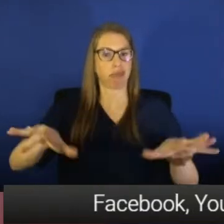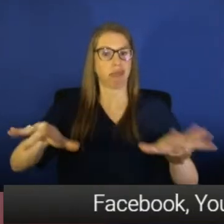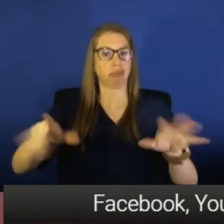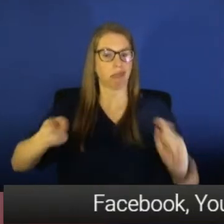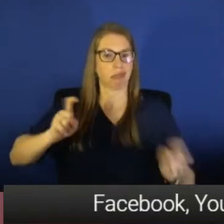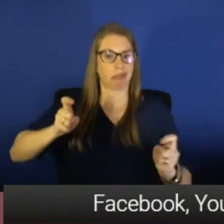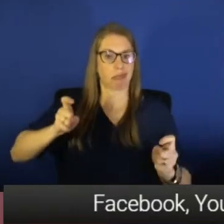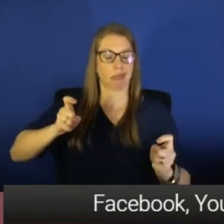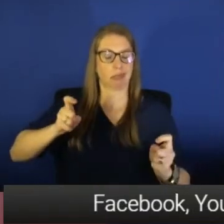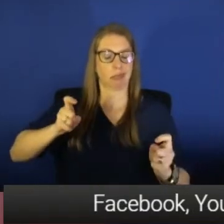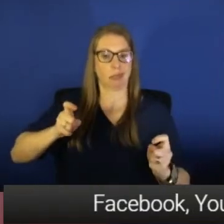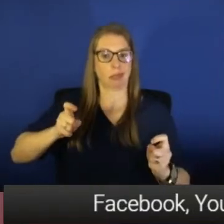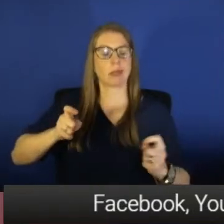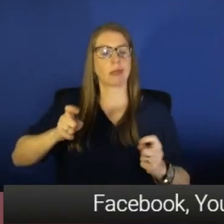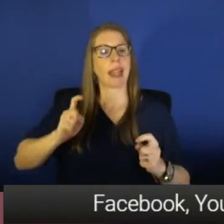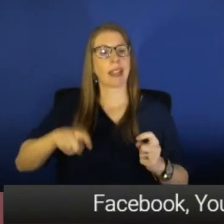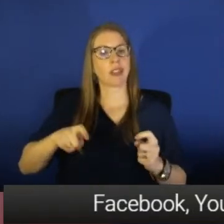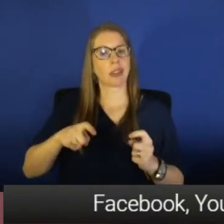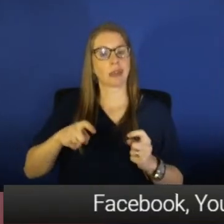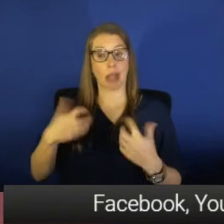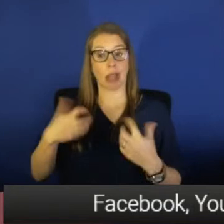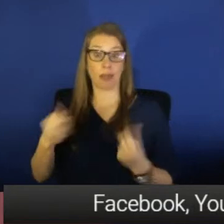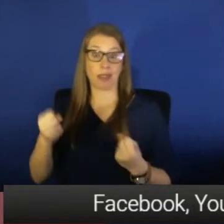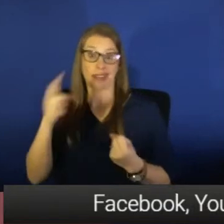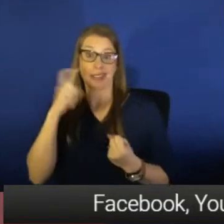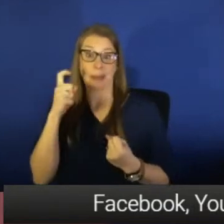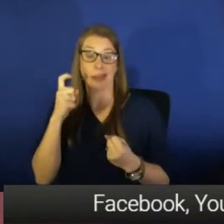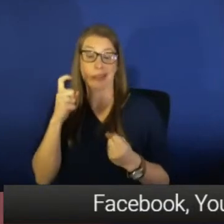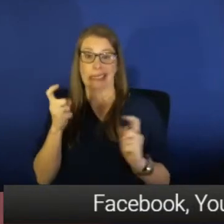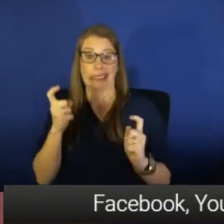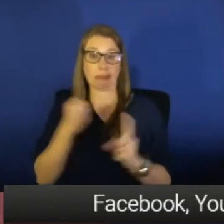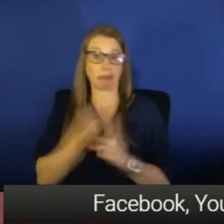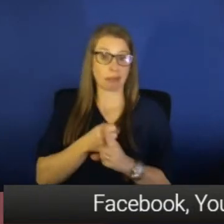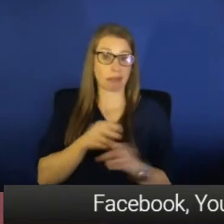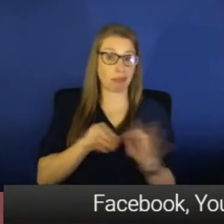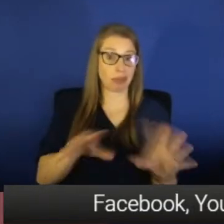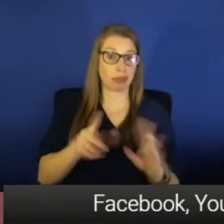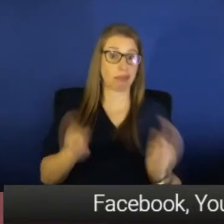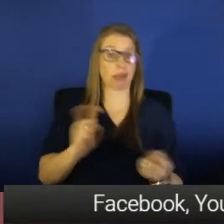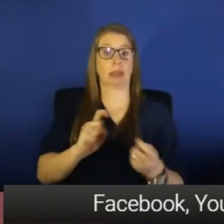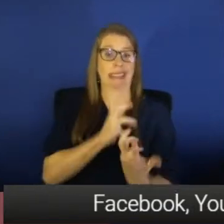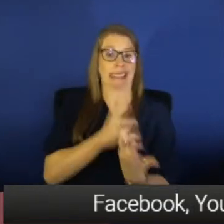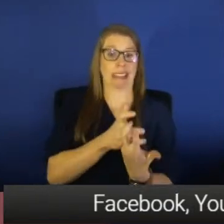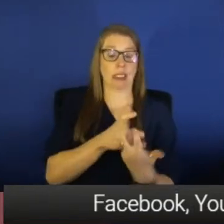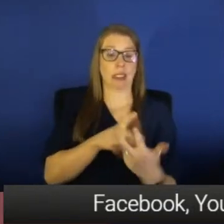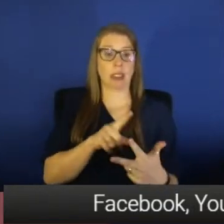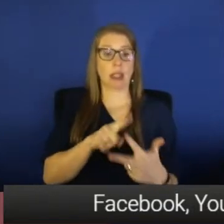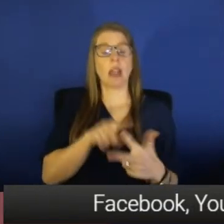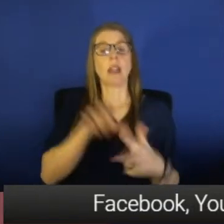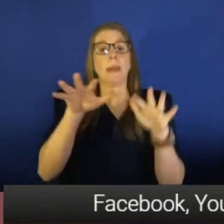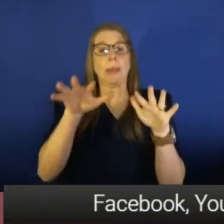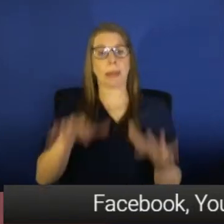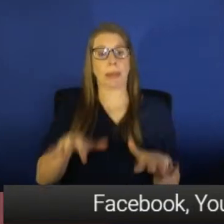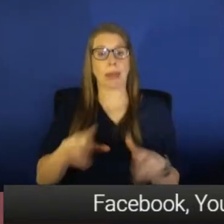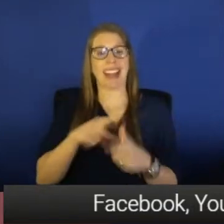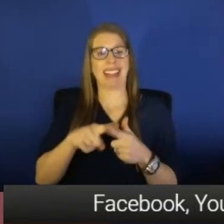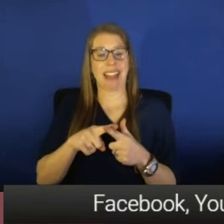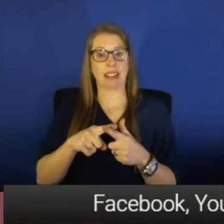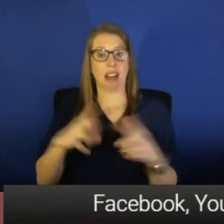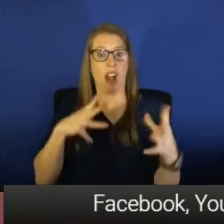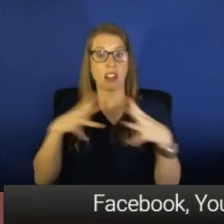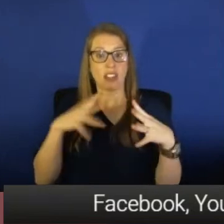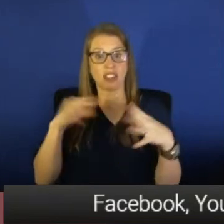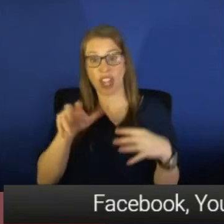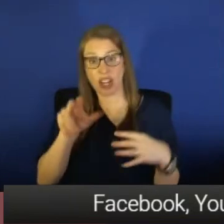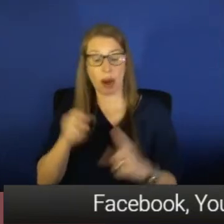to that coming off a pretty healthy summer. Things settled down again, only to have Omicron come up over the holidays in January to